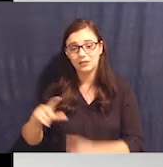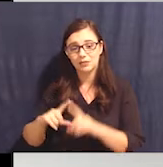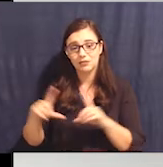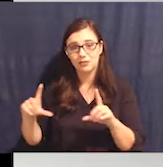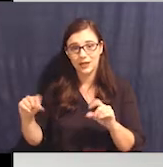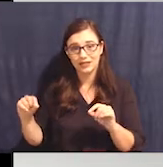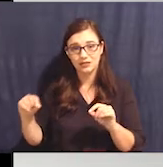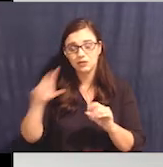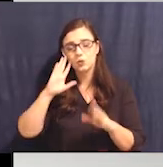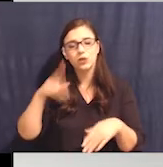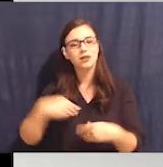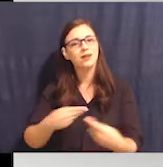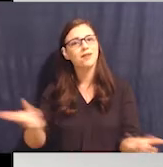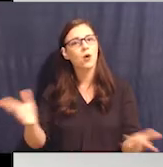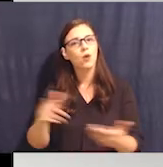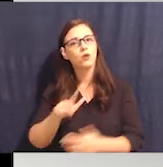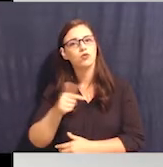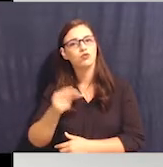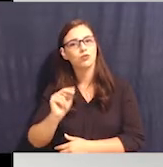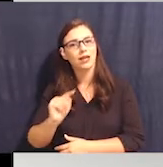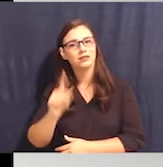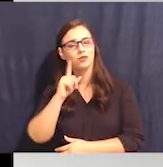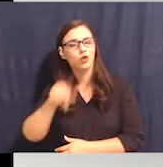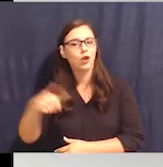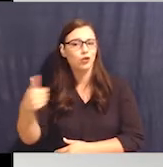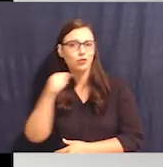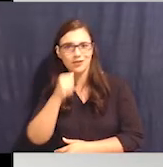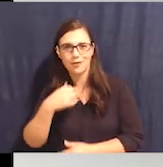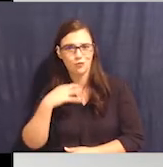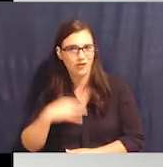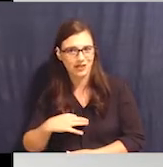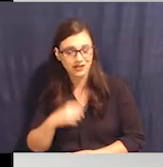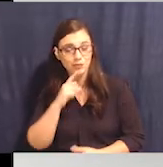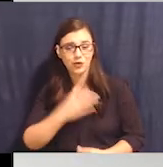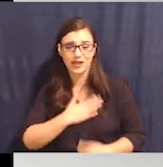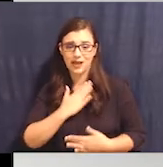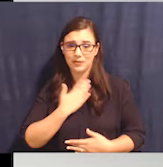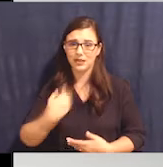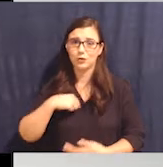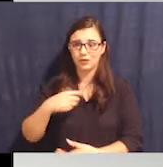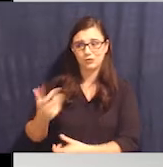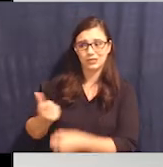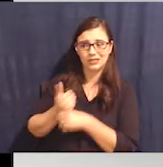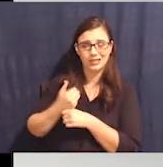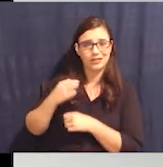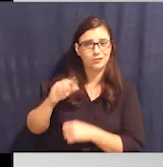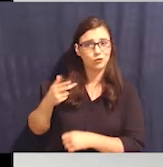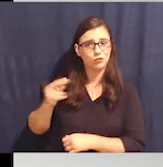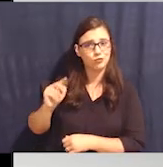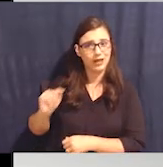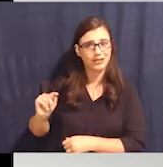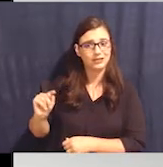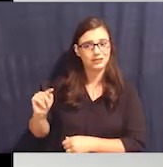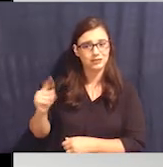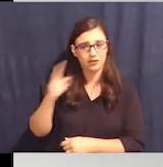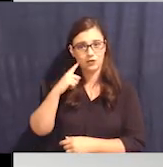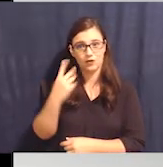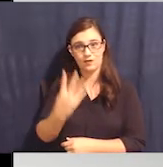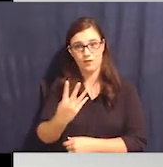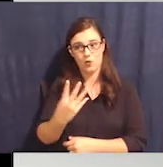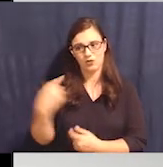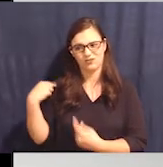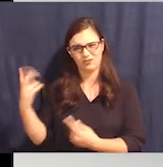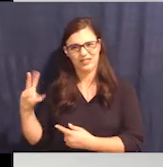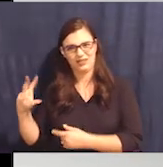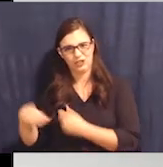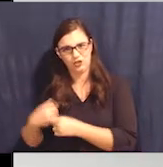plates, they give out as grants to other nonprofits. And I'm very happy that we've received grants from them for 4 out of the